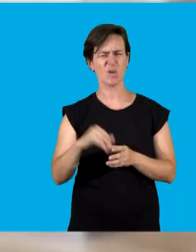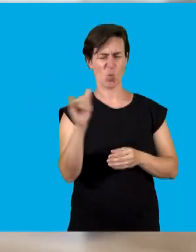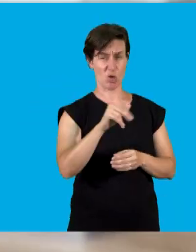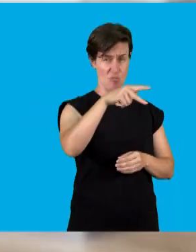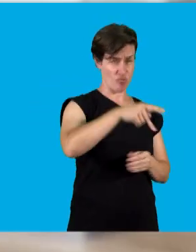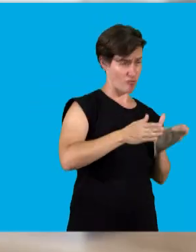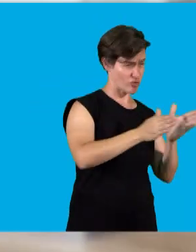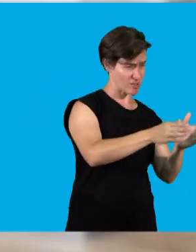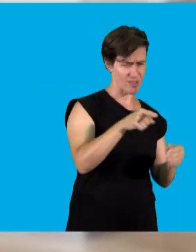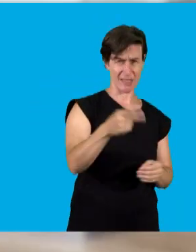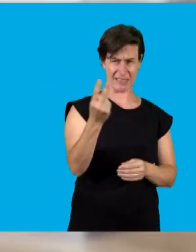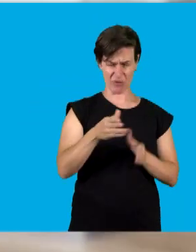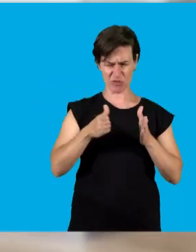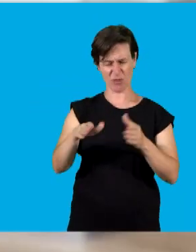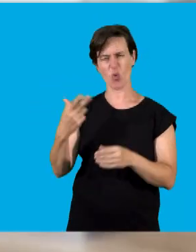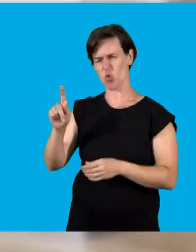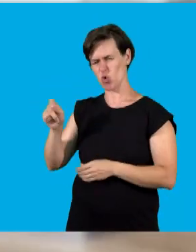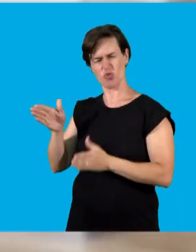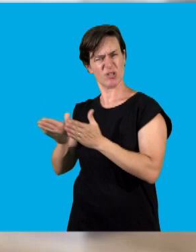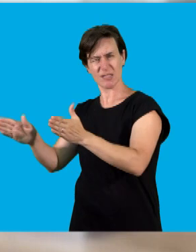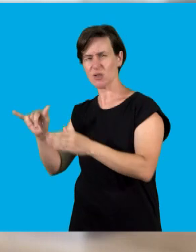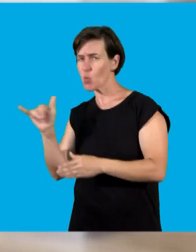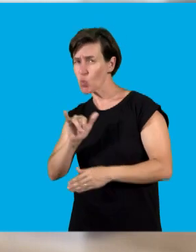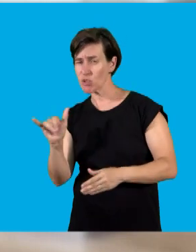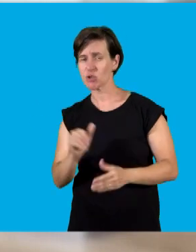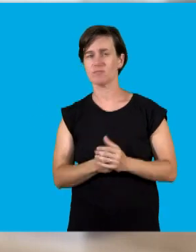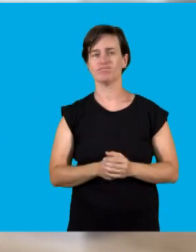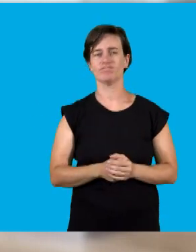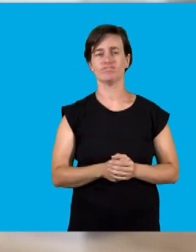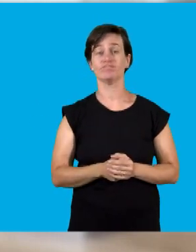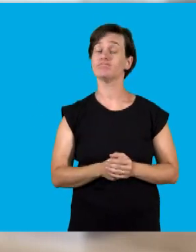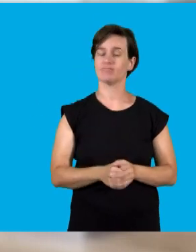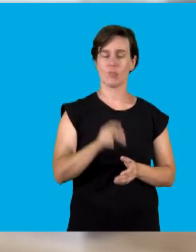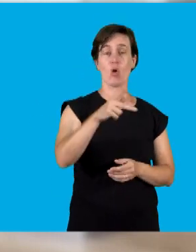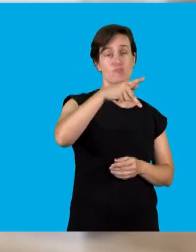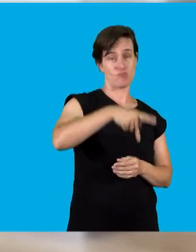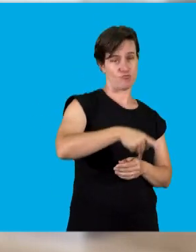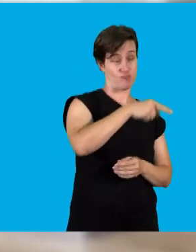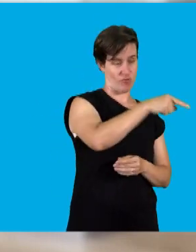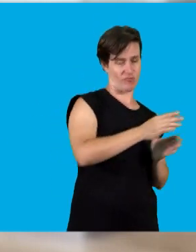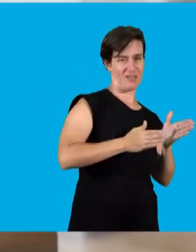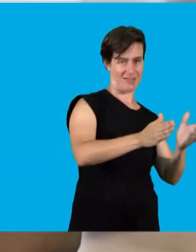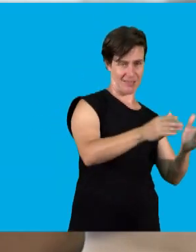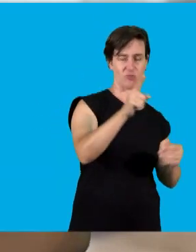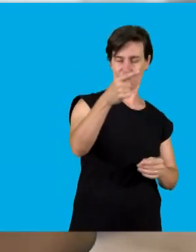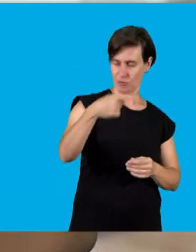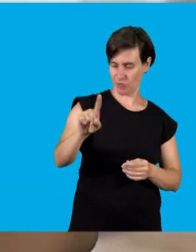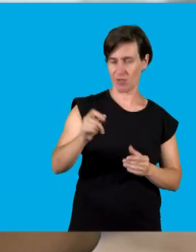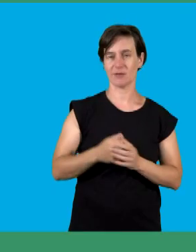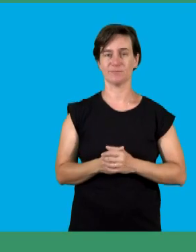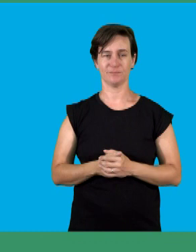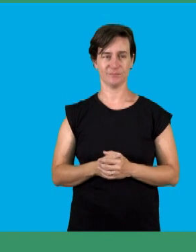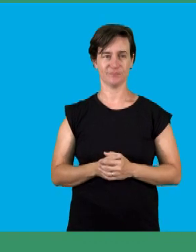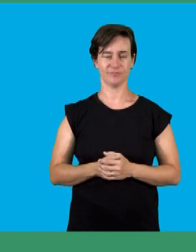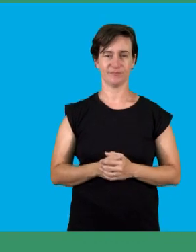In what sector do we find our mines? It is the primary sector. Yes, you are correct.